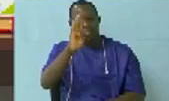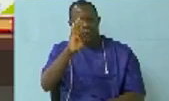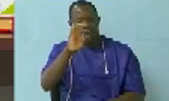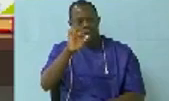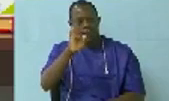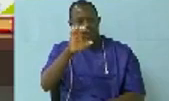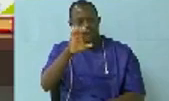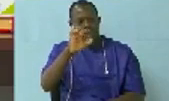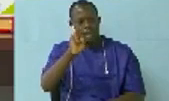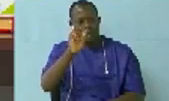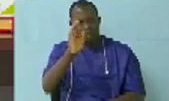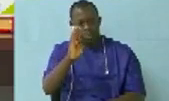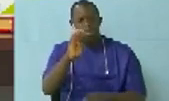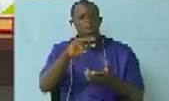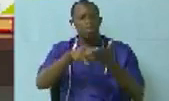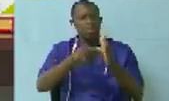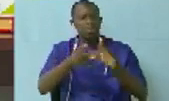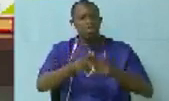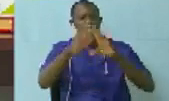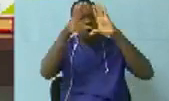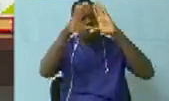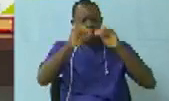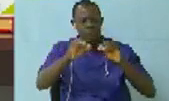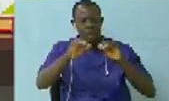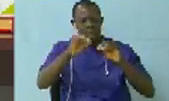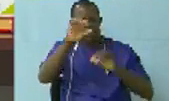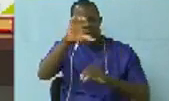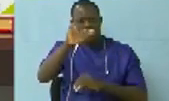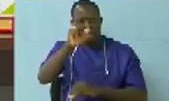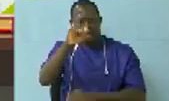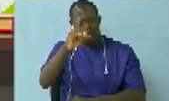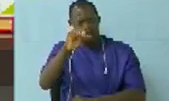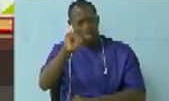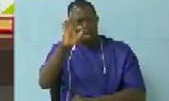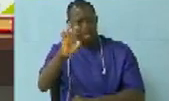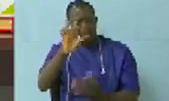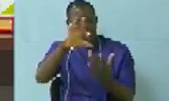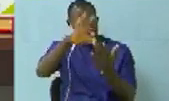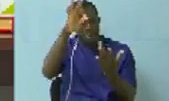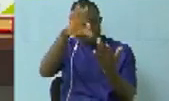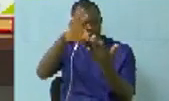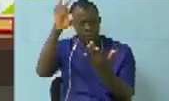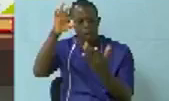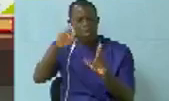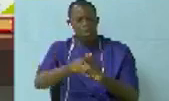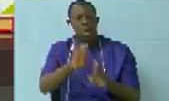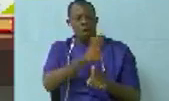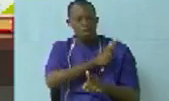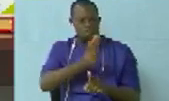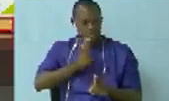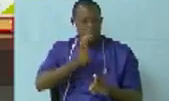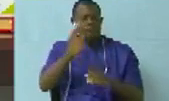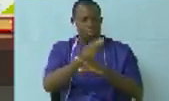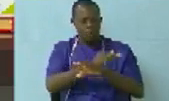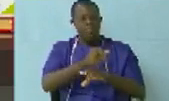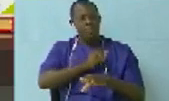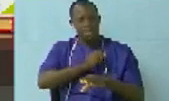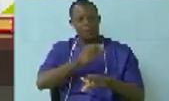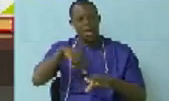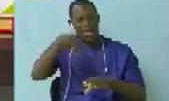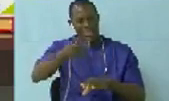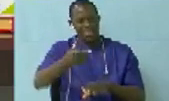Officer Credit Selection Board. Ntata CSB la menketa eka officer lu tombol damento